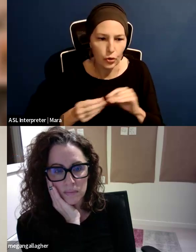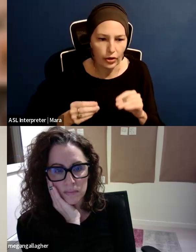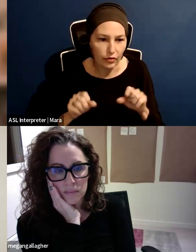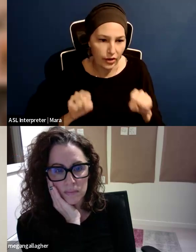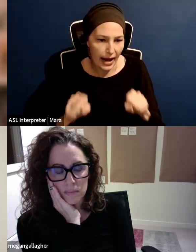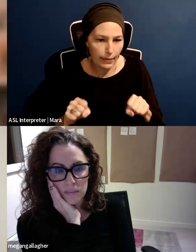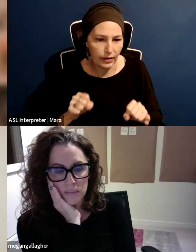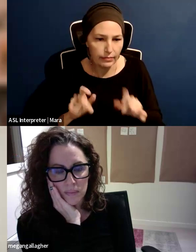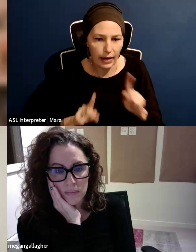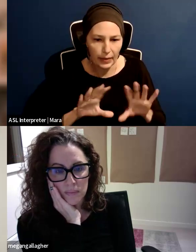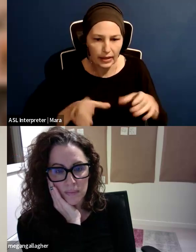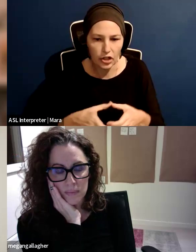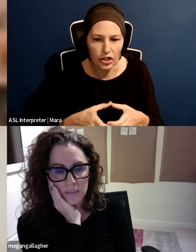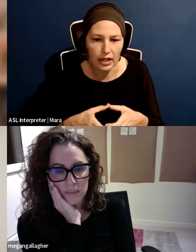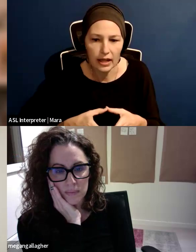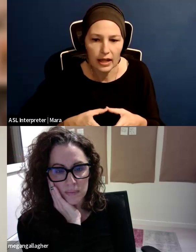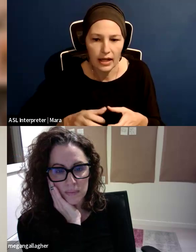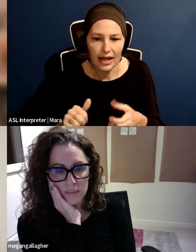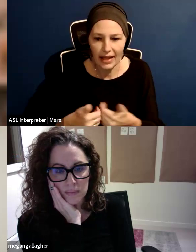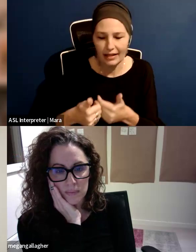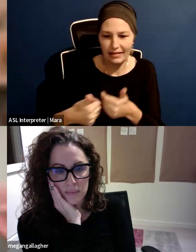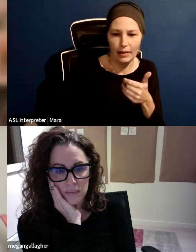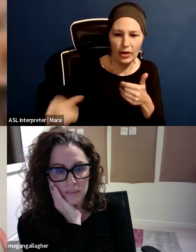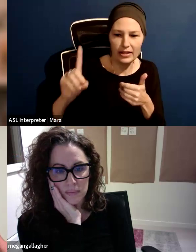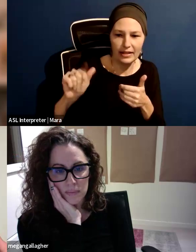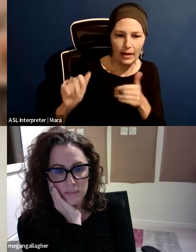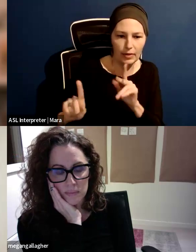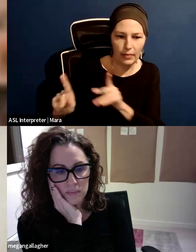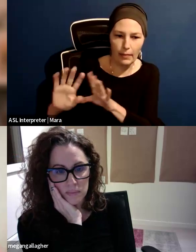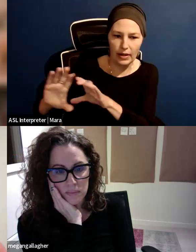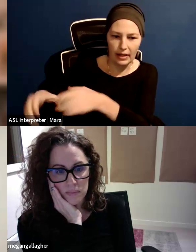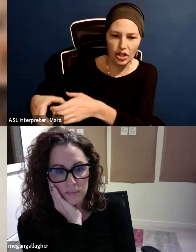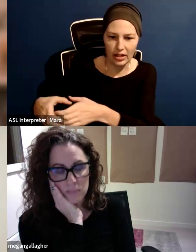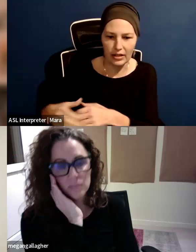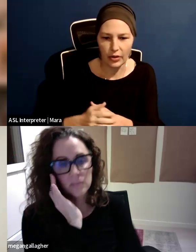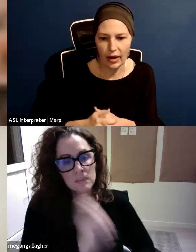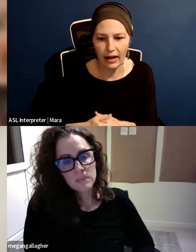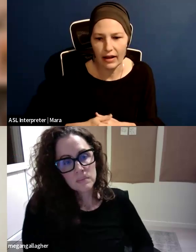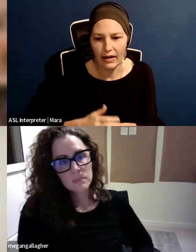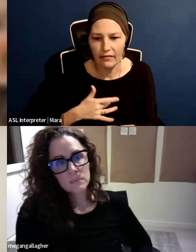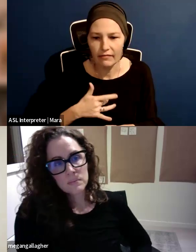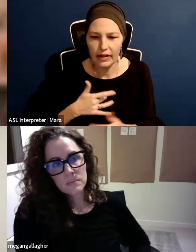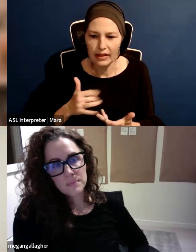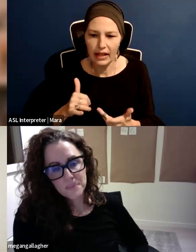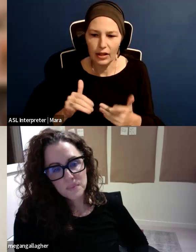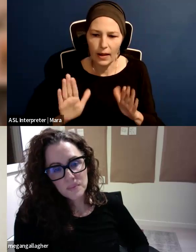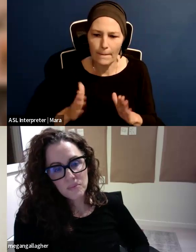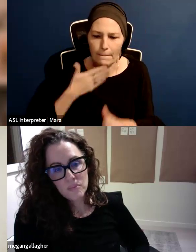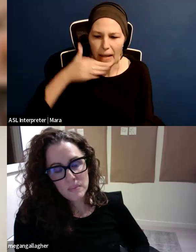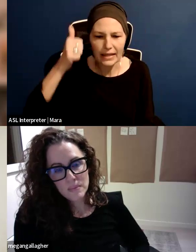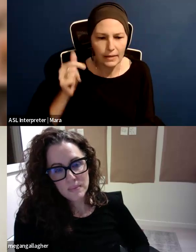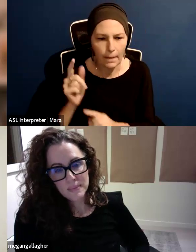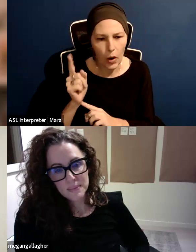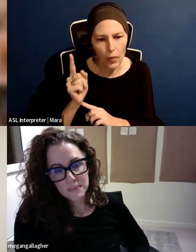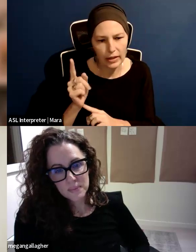like empowerment in my life as a disabled person have been when I have embraced